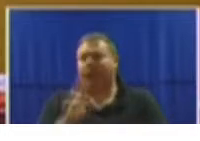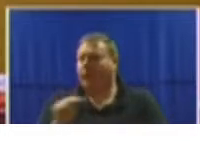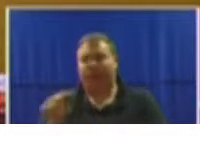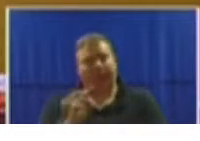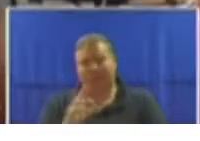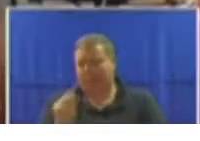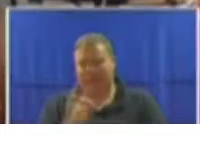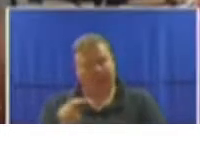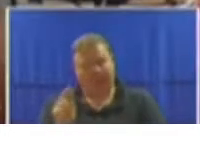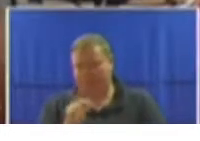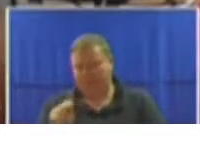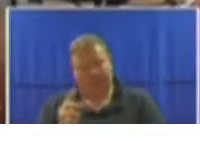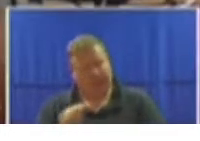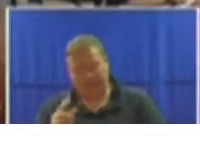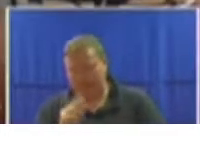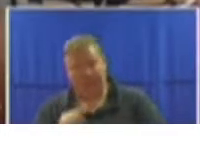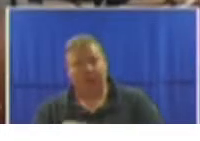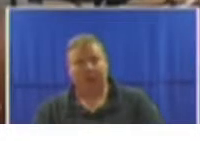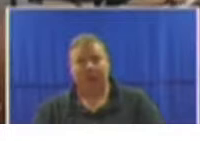No.